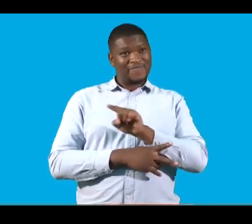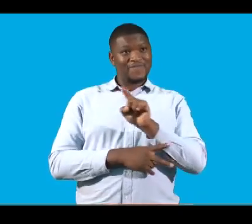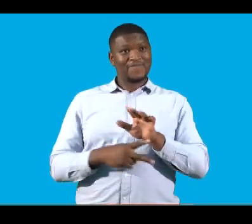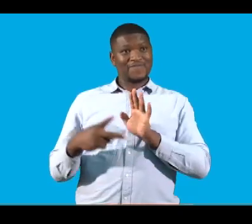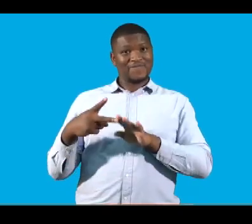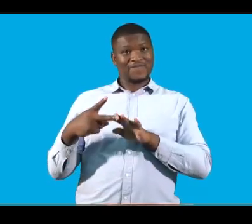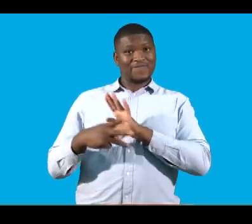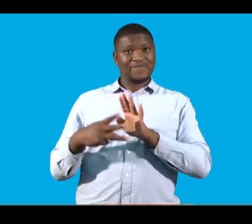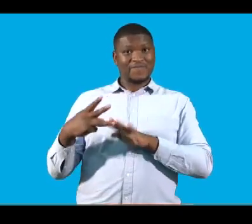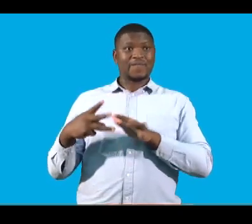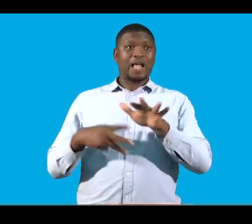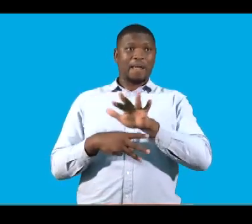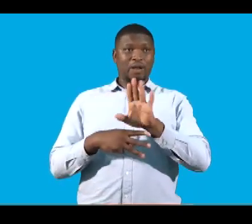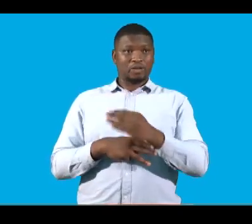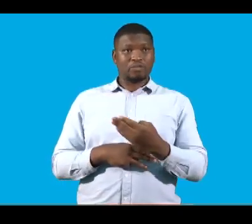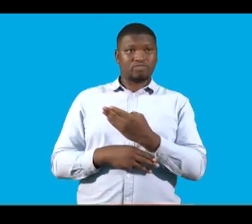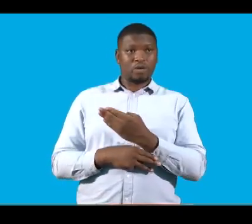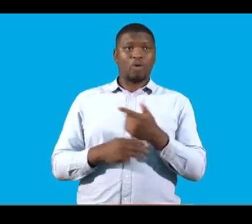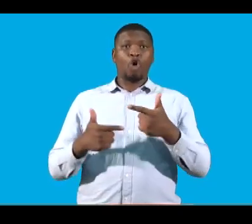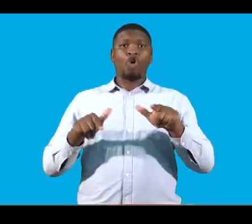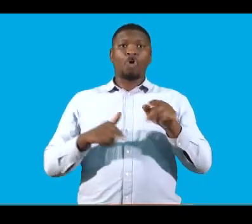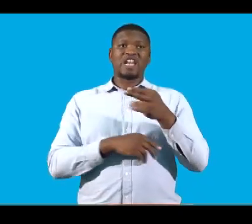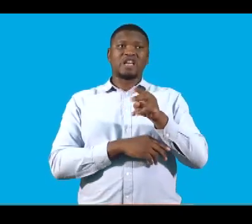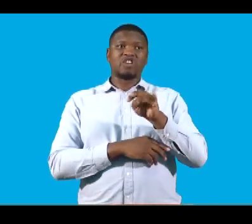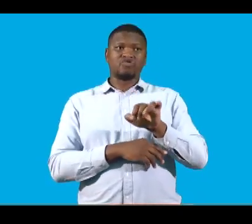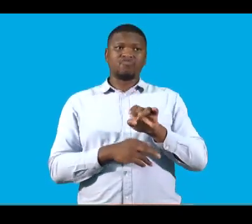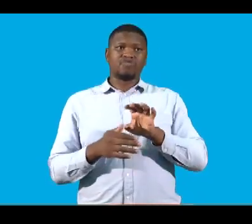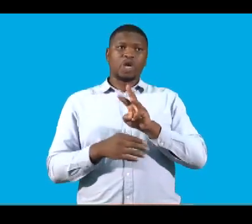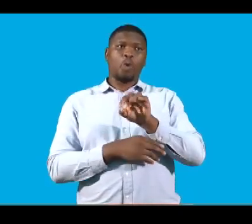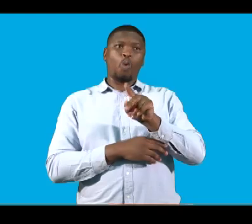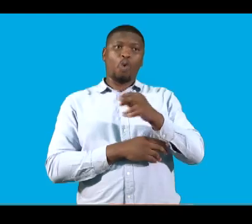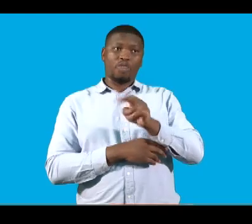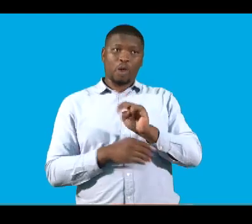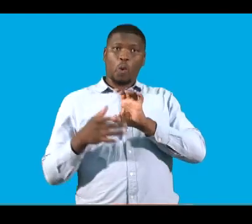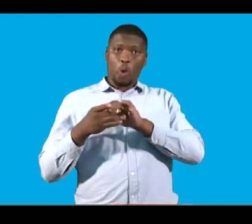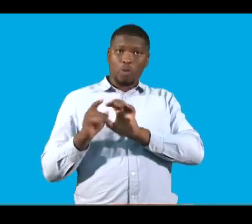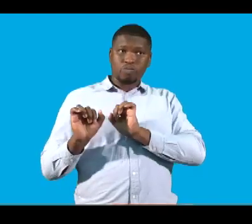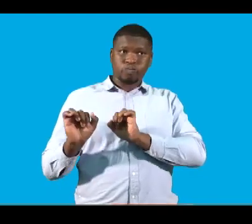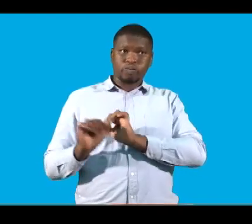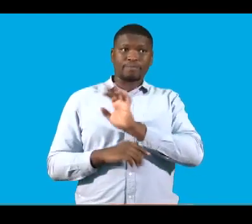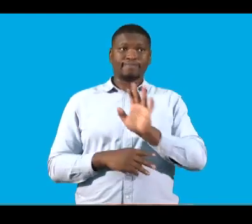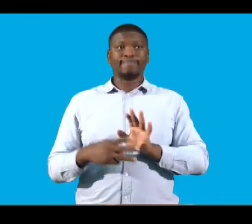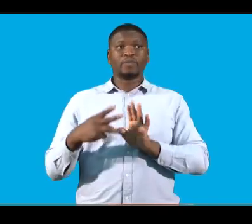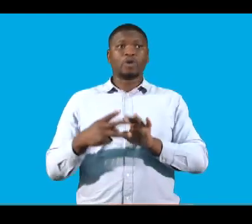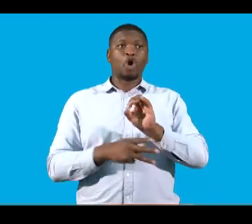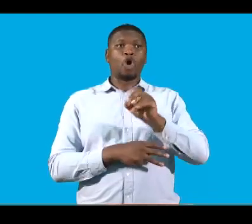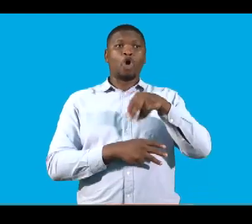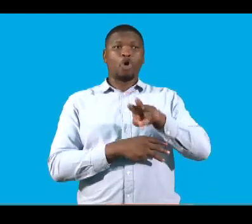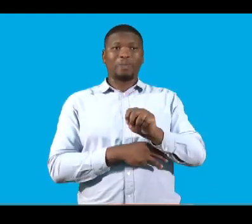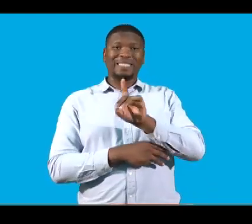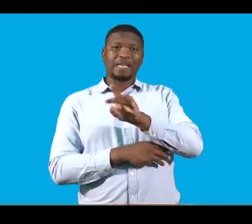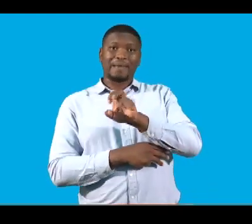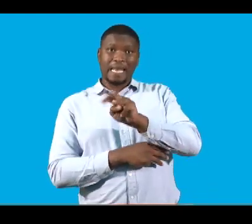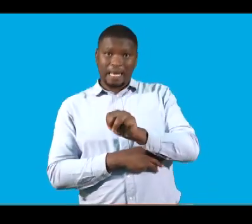Basil Hallward's studio, he's an artist, Lord Henry Wotton's home, the opium dens when